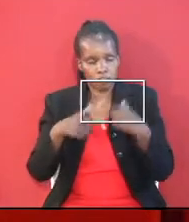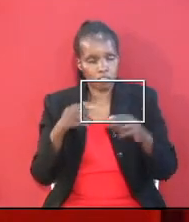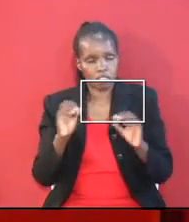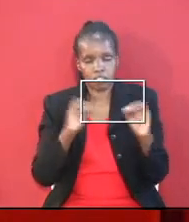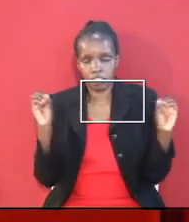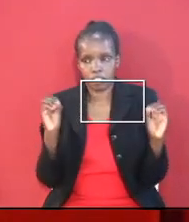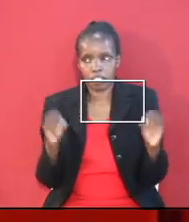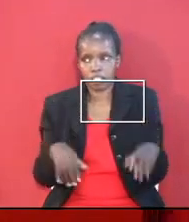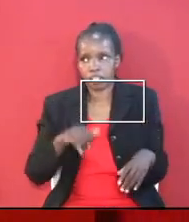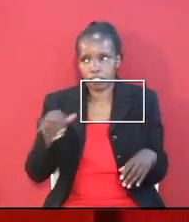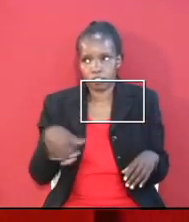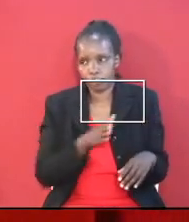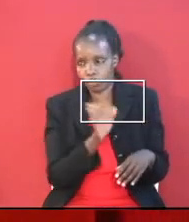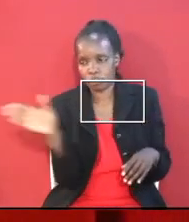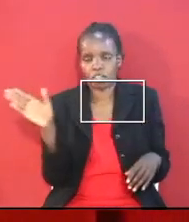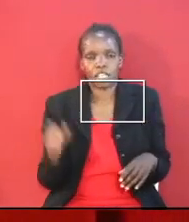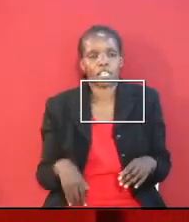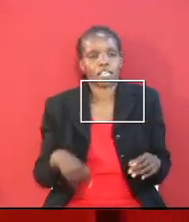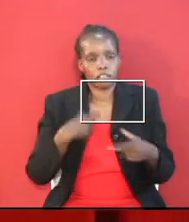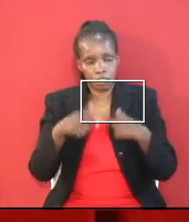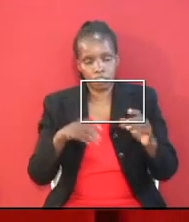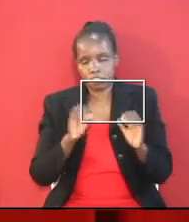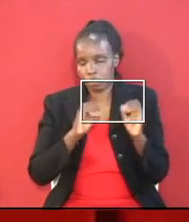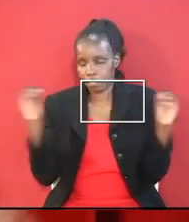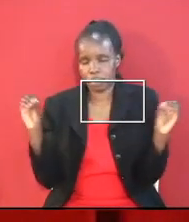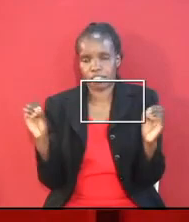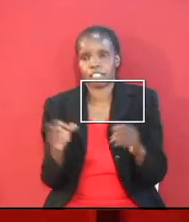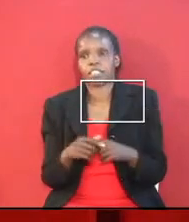Right. Jonah, did he carry on? No. No, he did